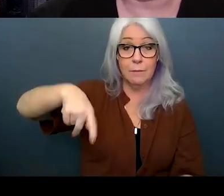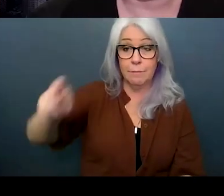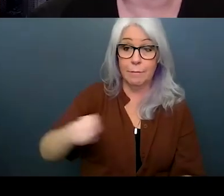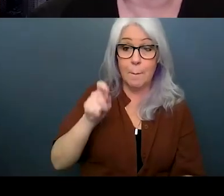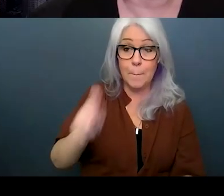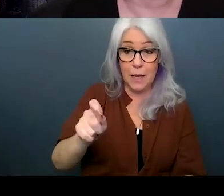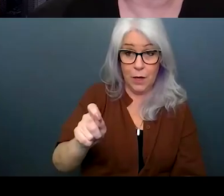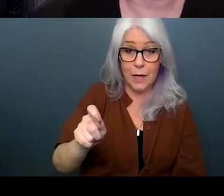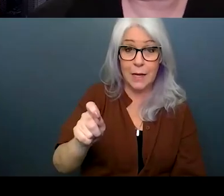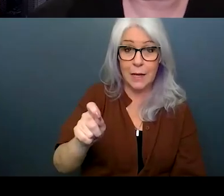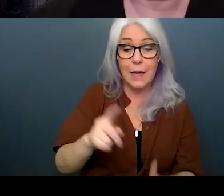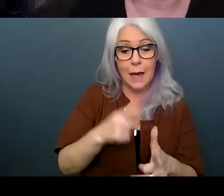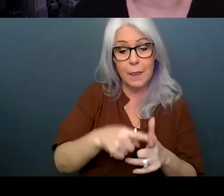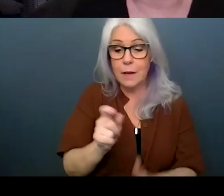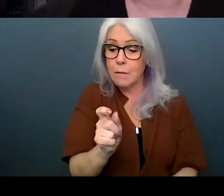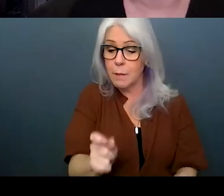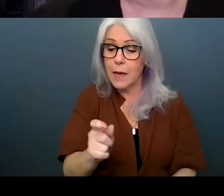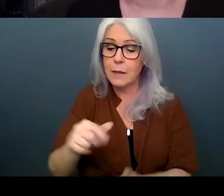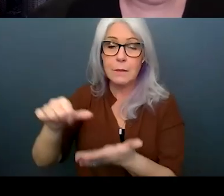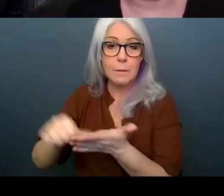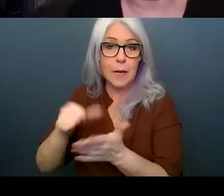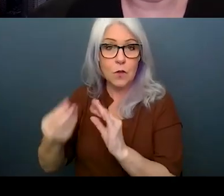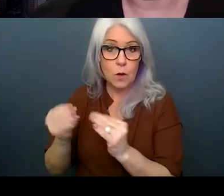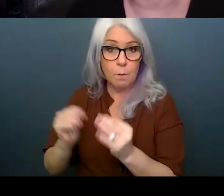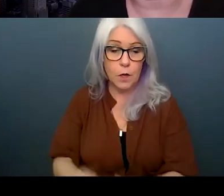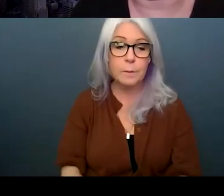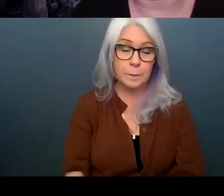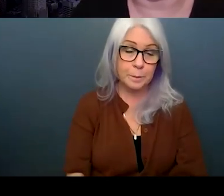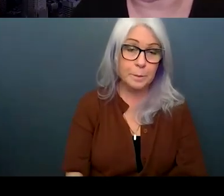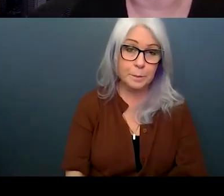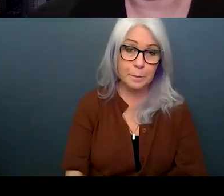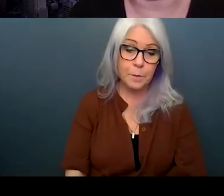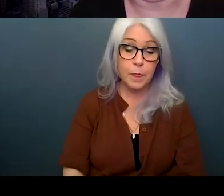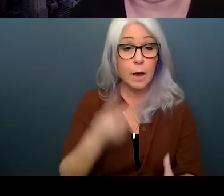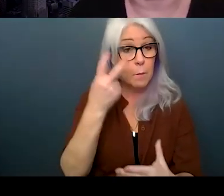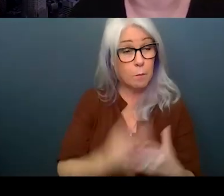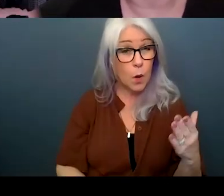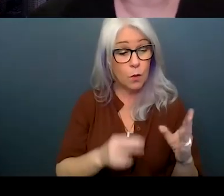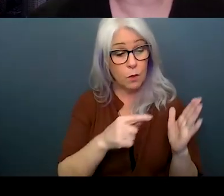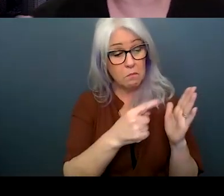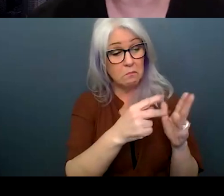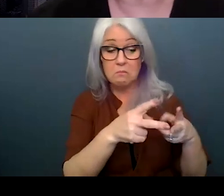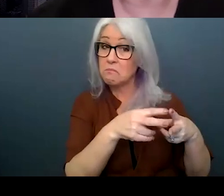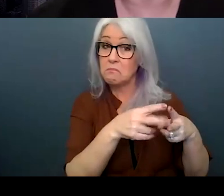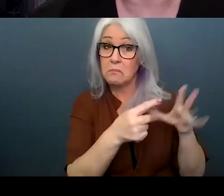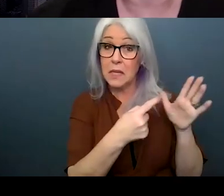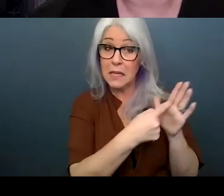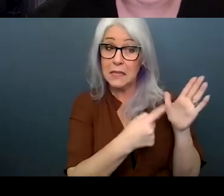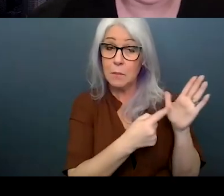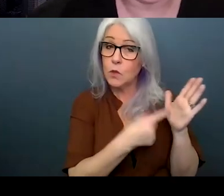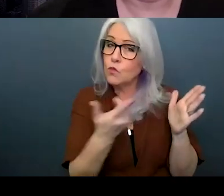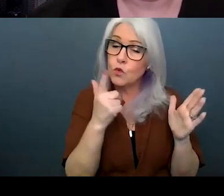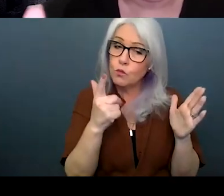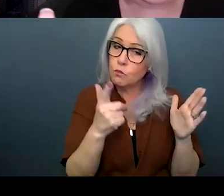the page number with a space in between. Both of these examples are appropriate, so you can choose whichever one